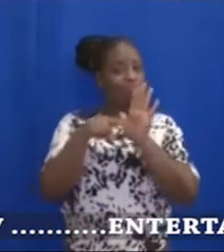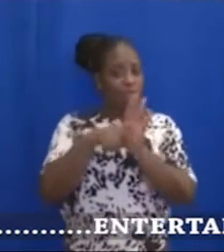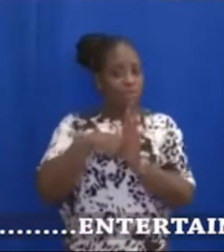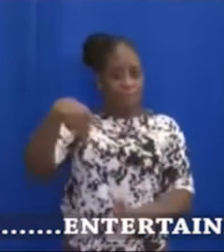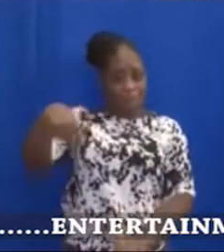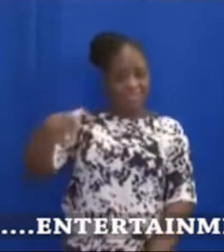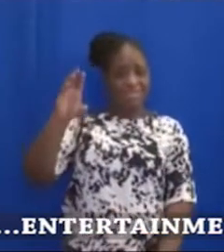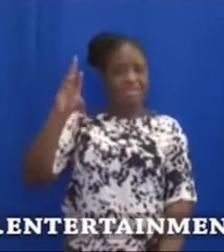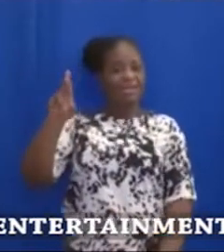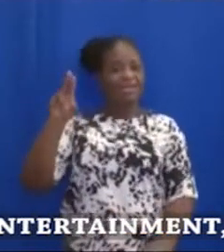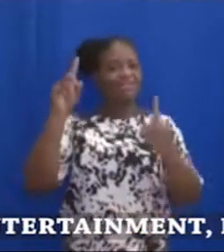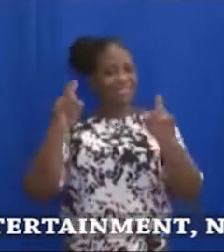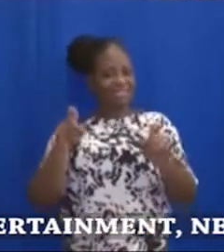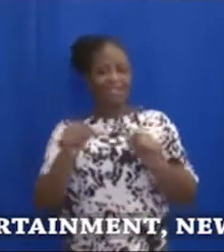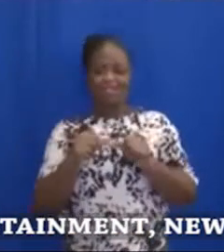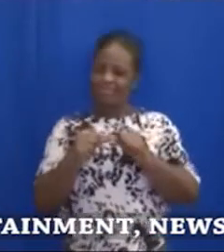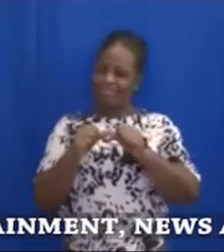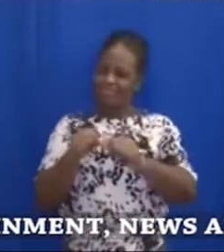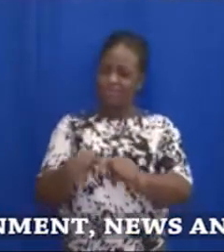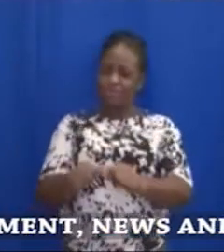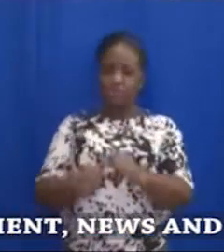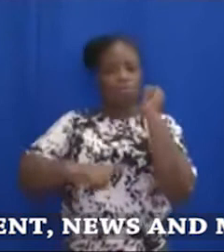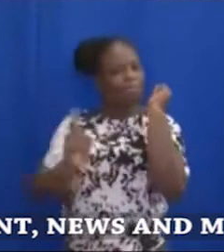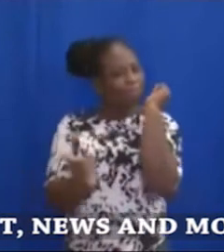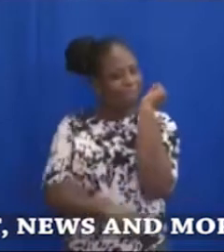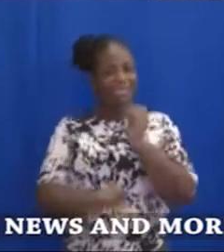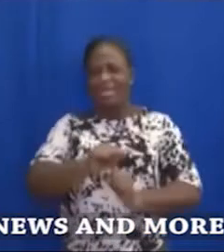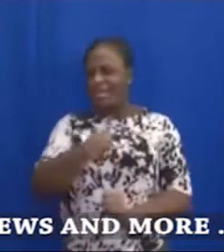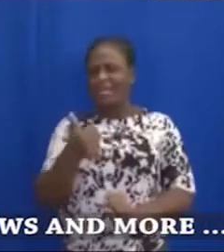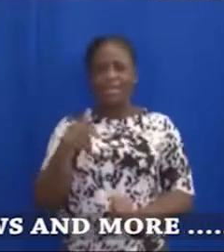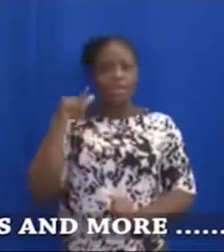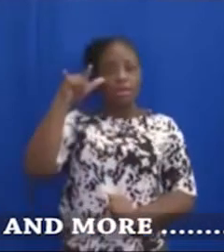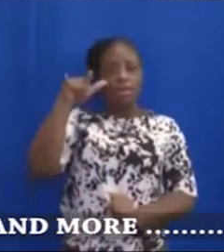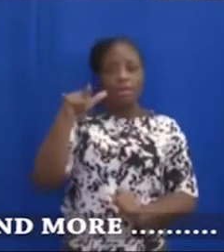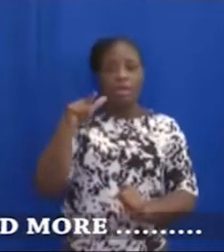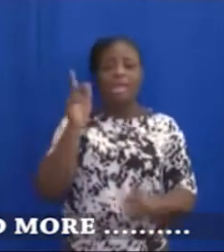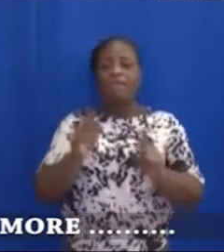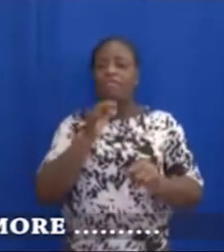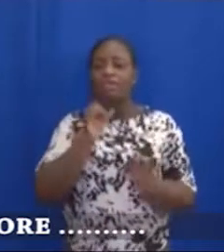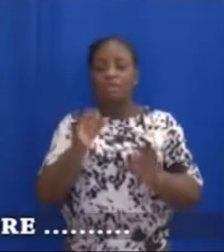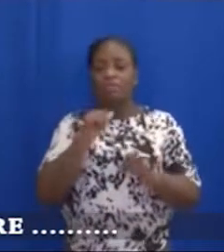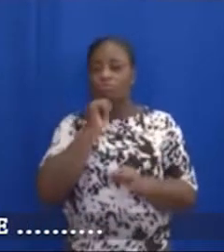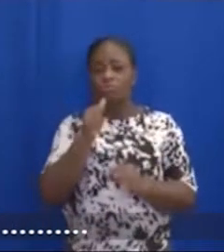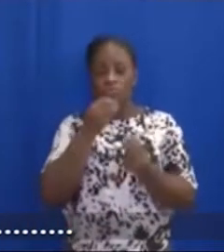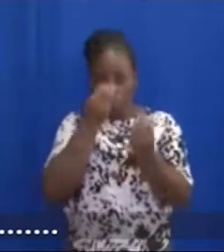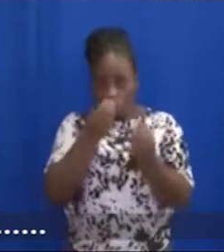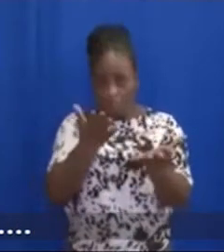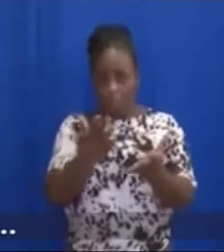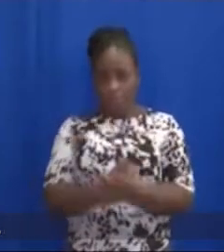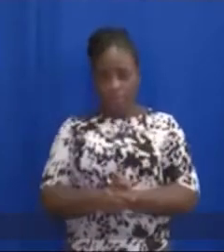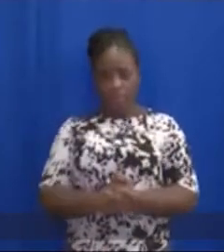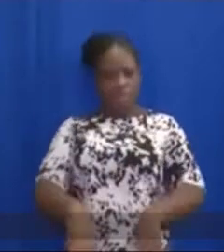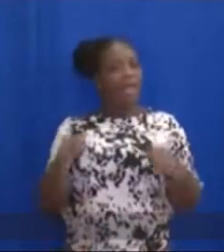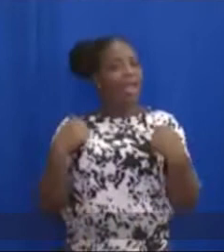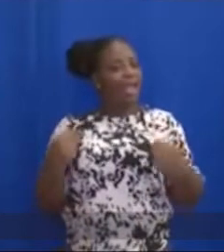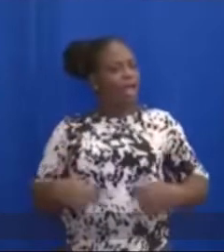continue to sanction airlines that flout this directive. The health authorities will intensify